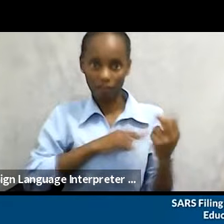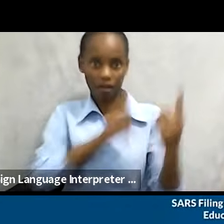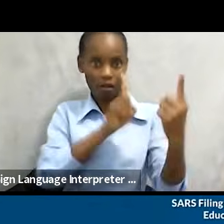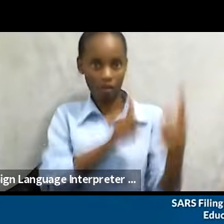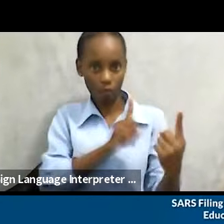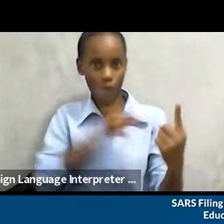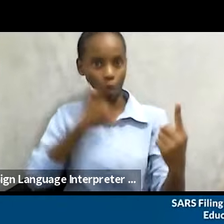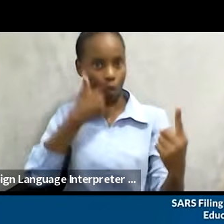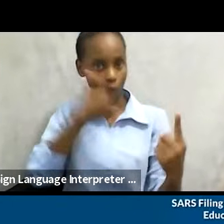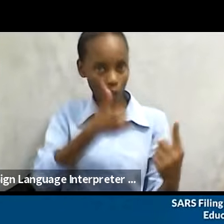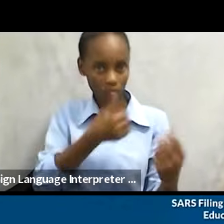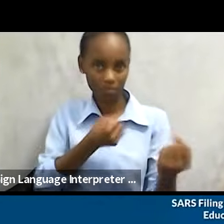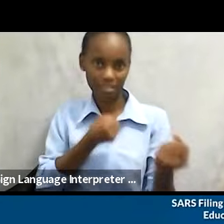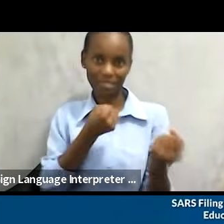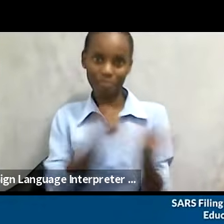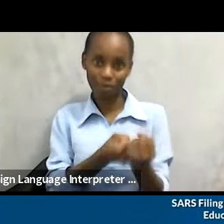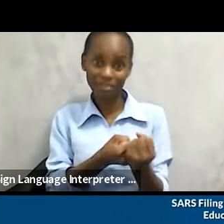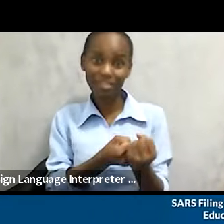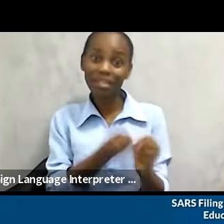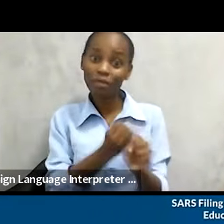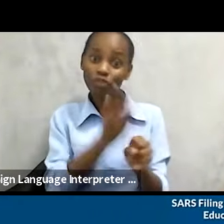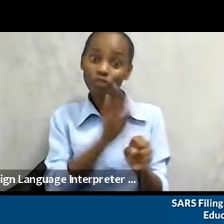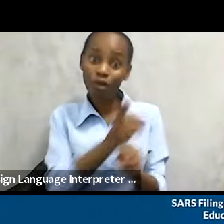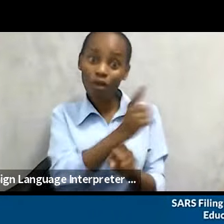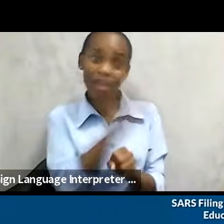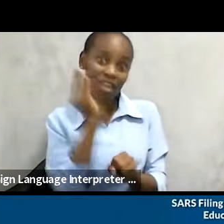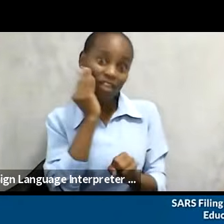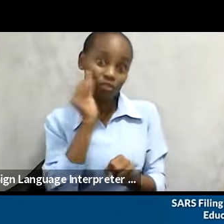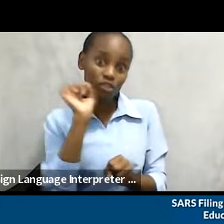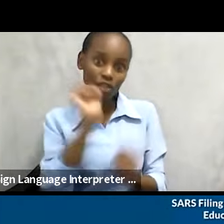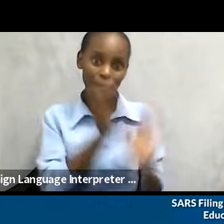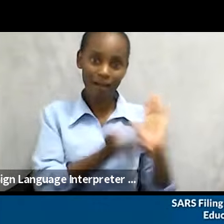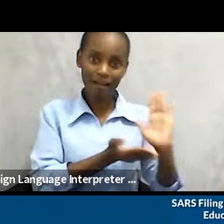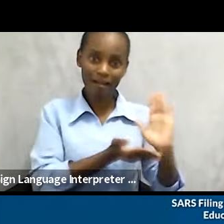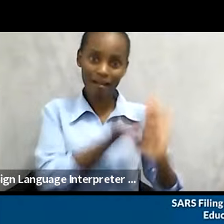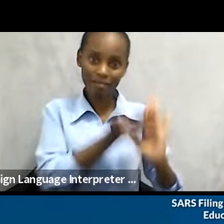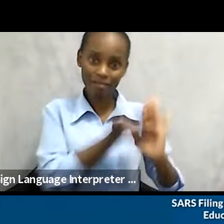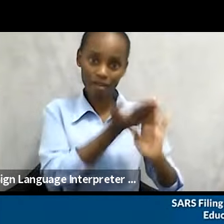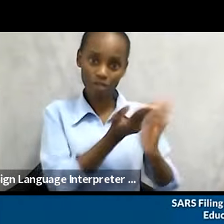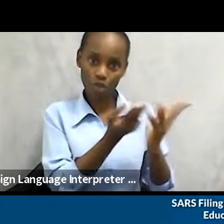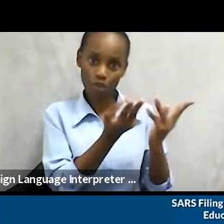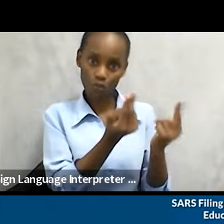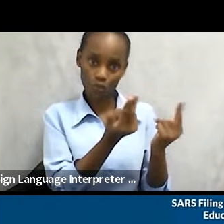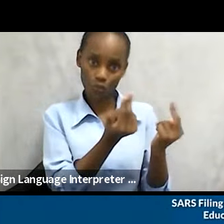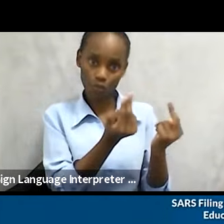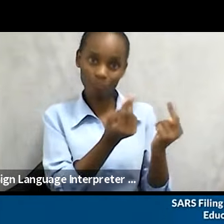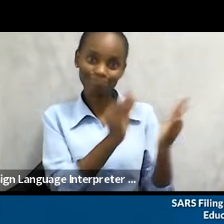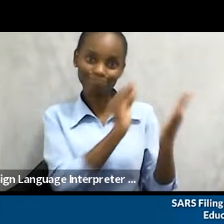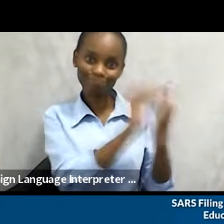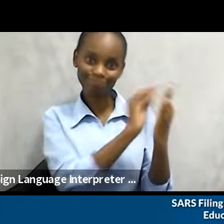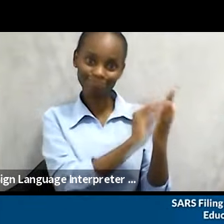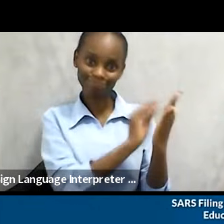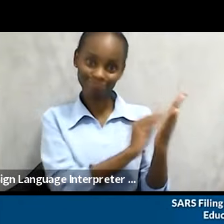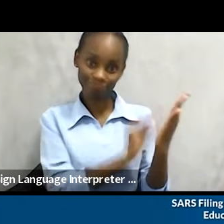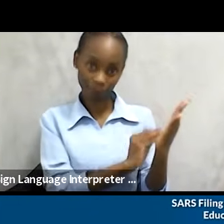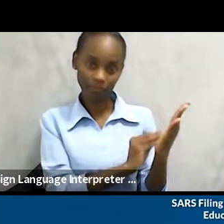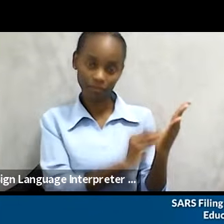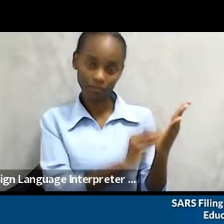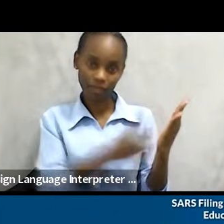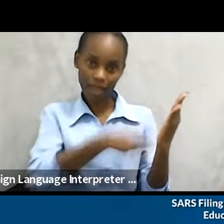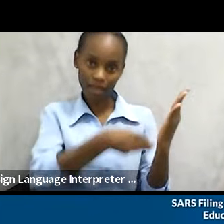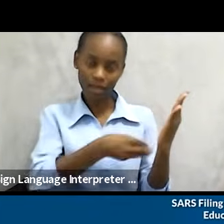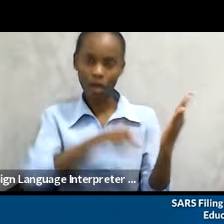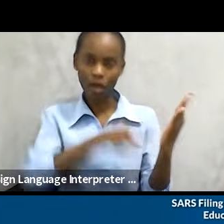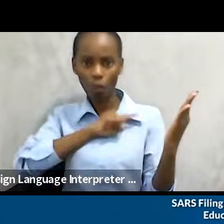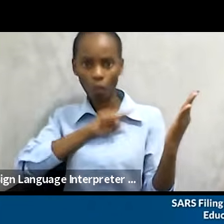to help you with the updating of the contact details. Because the reason for us not to give you the